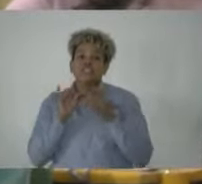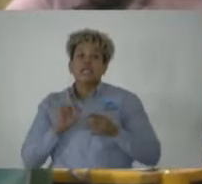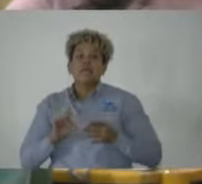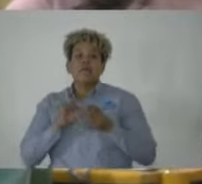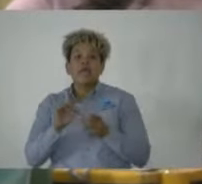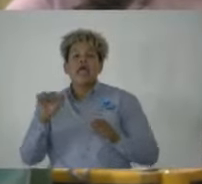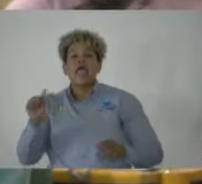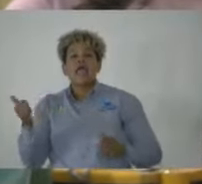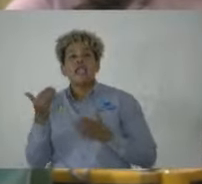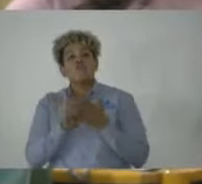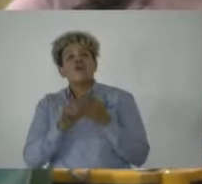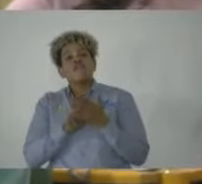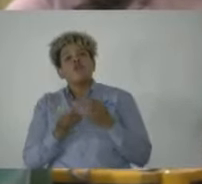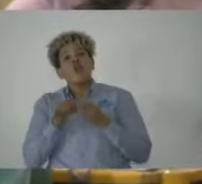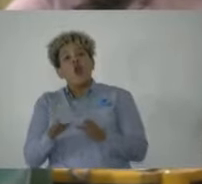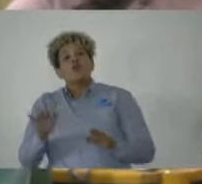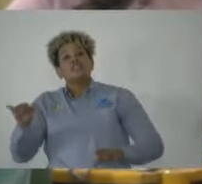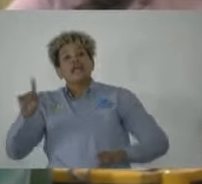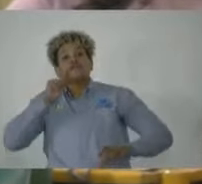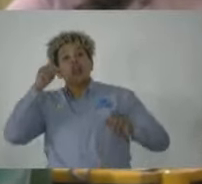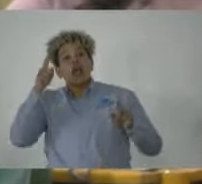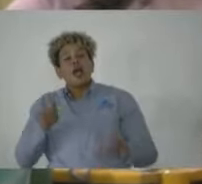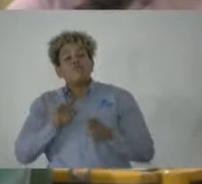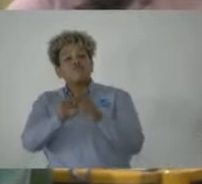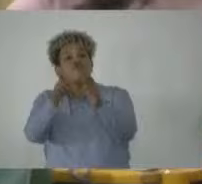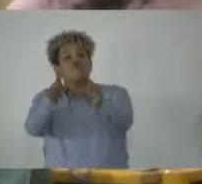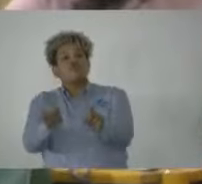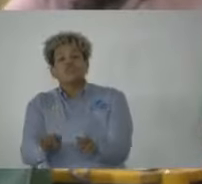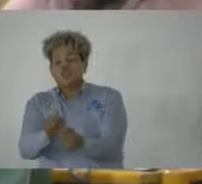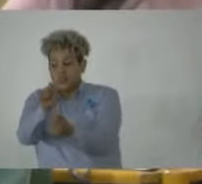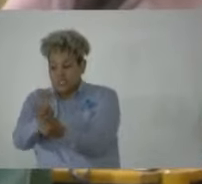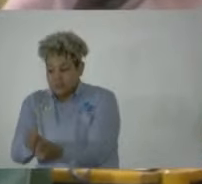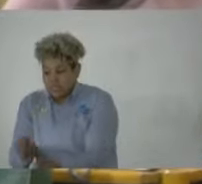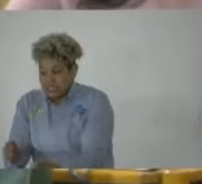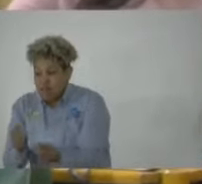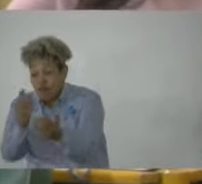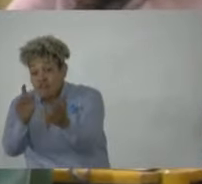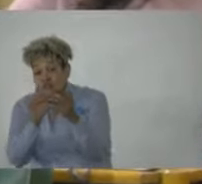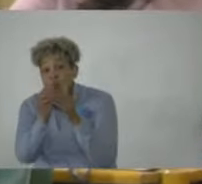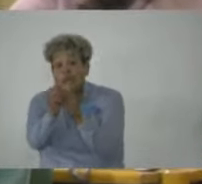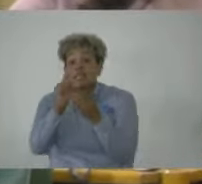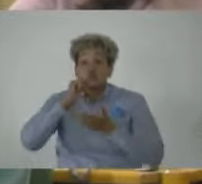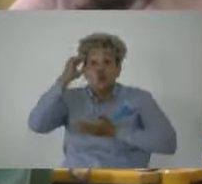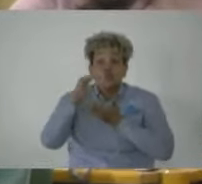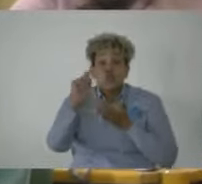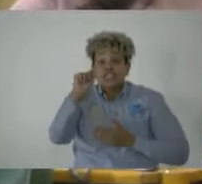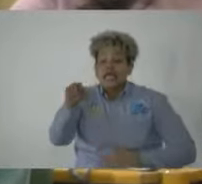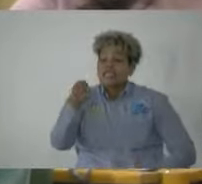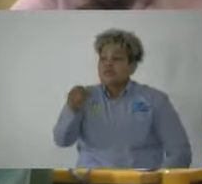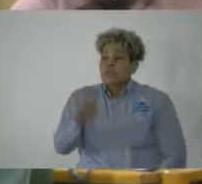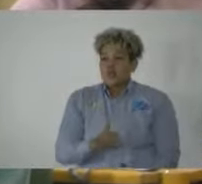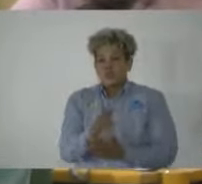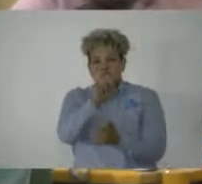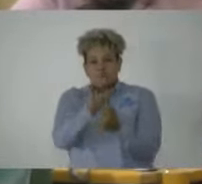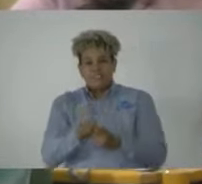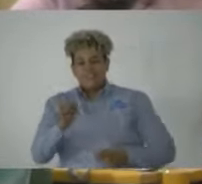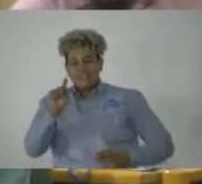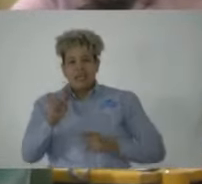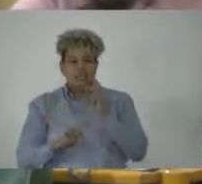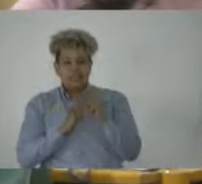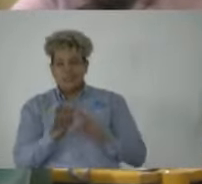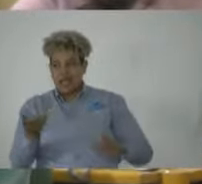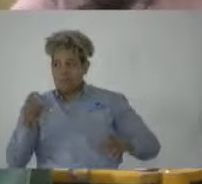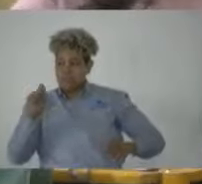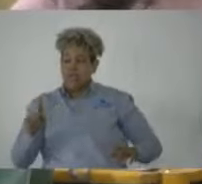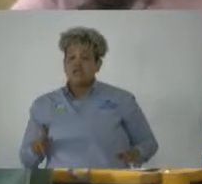any revenue loss that occurs as a result of specific provisions that lead to a reduction in tax payable by a specific tax type,